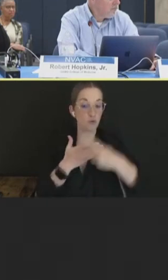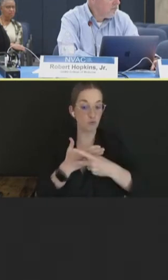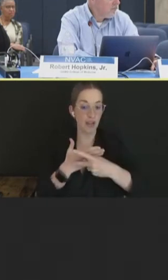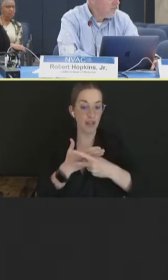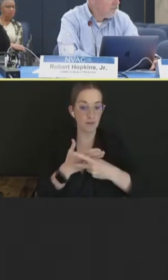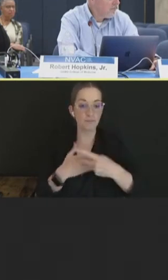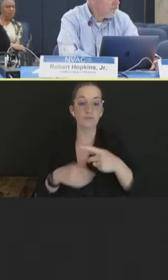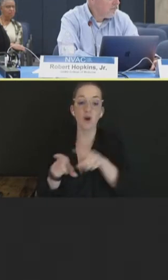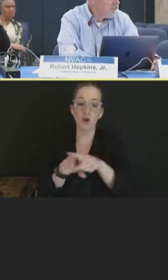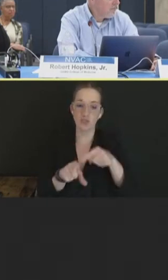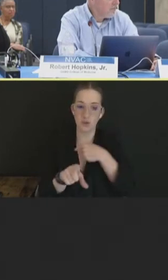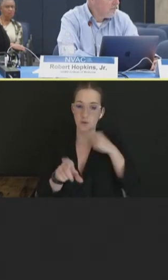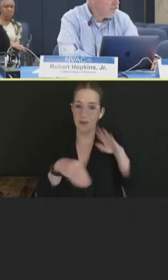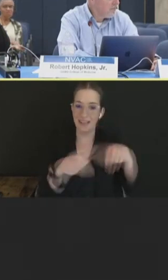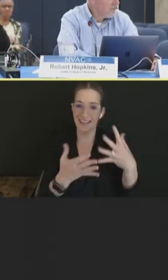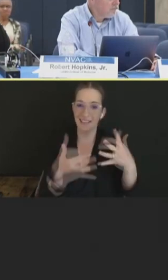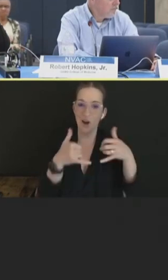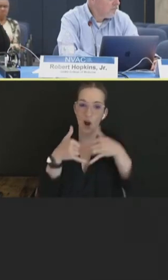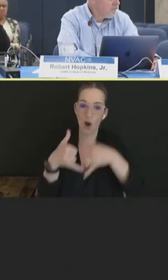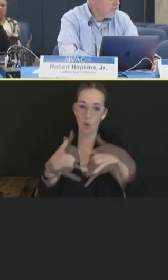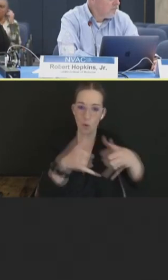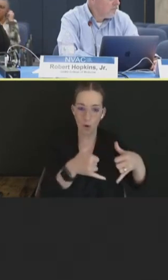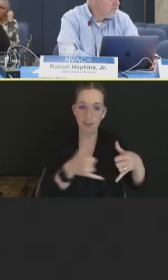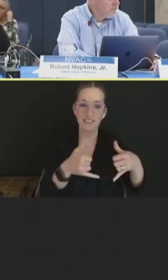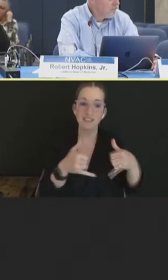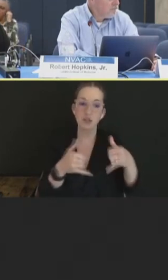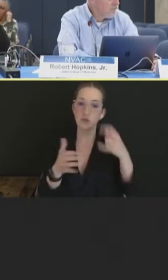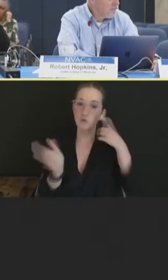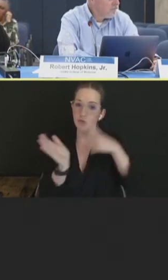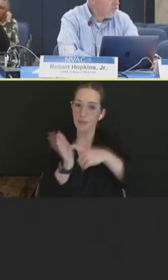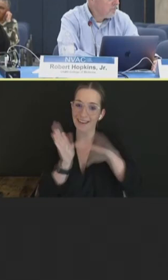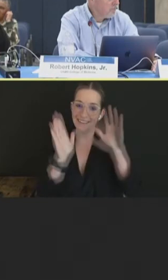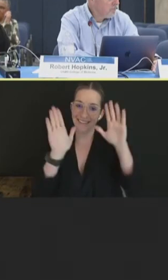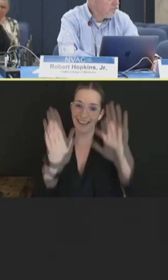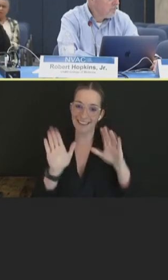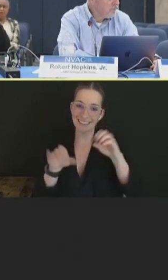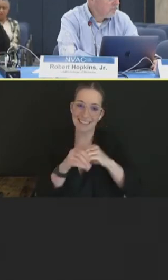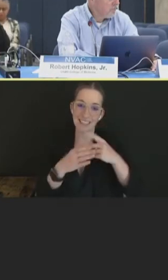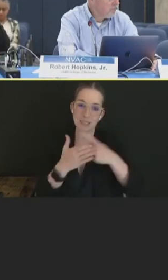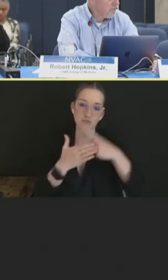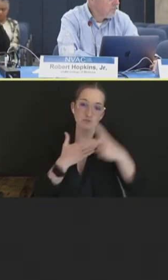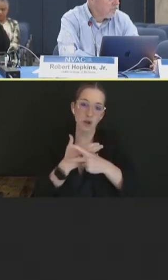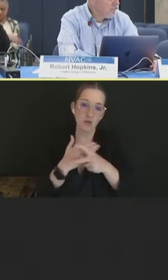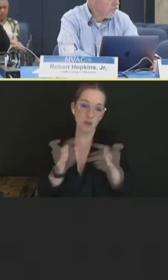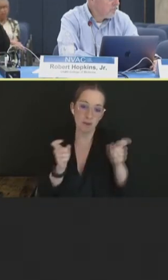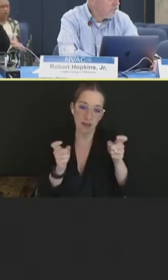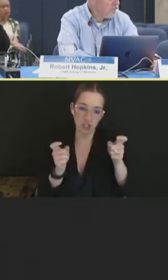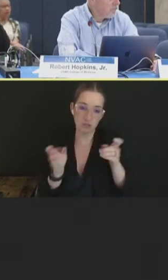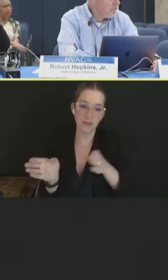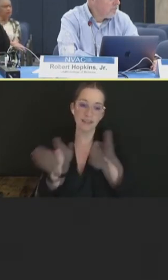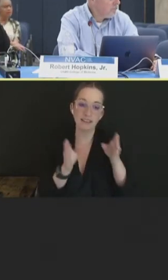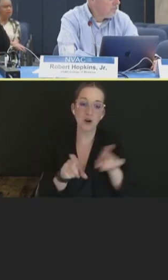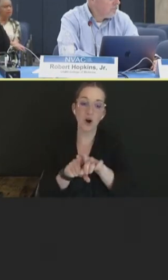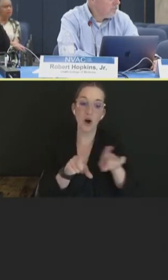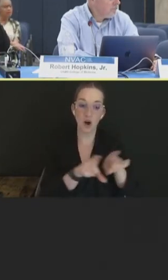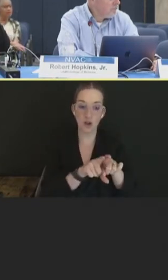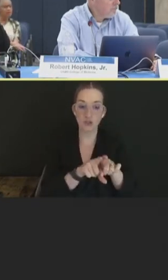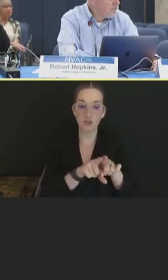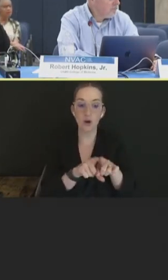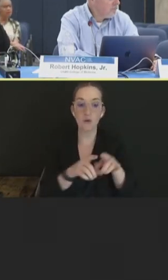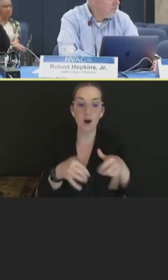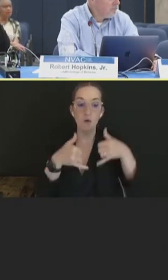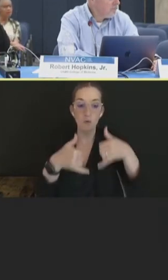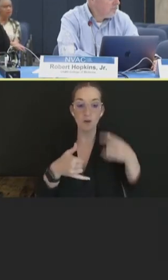recognize excellence in program management, and also we have awards for innovation and excellence in immunization